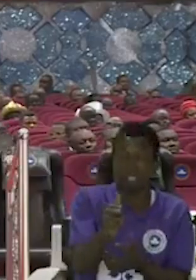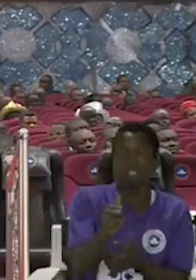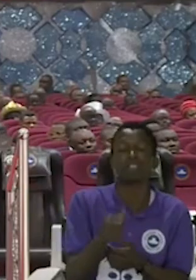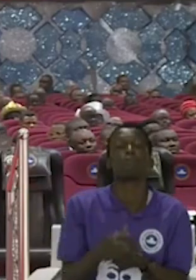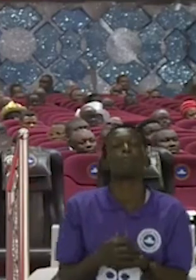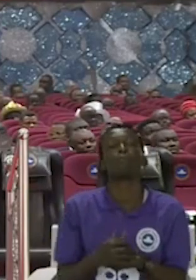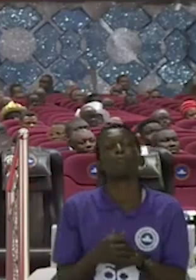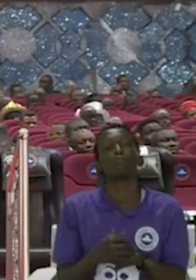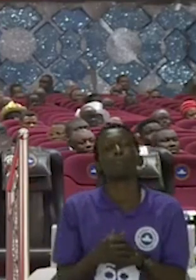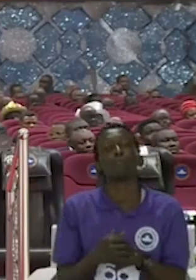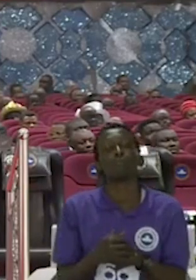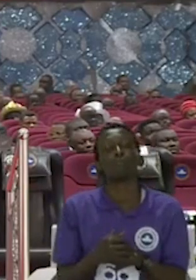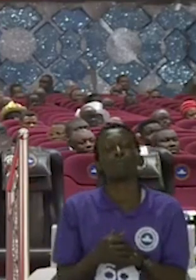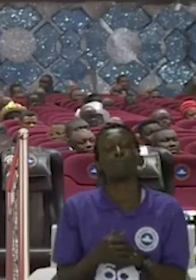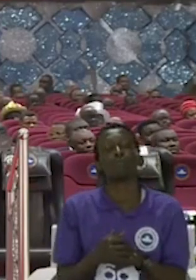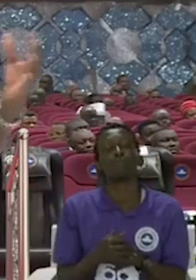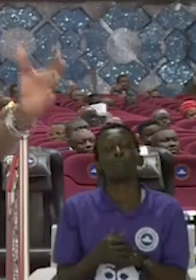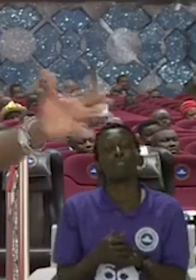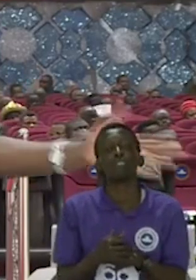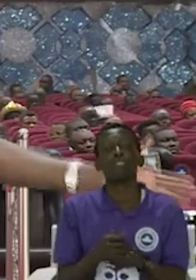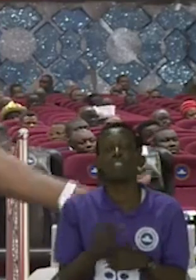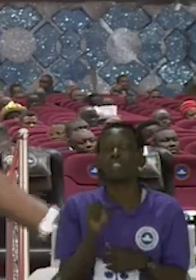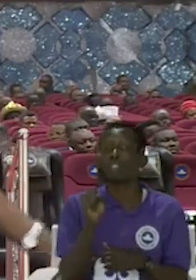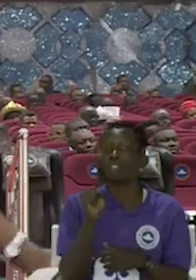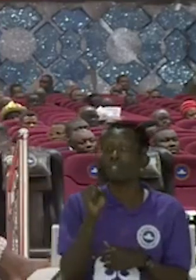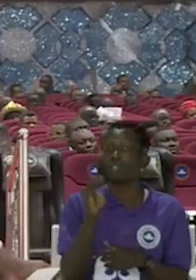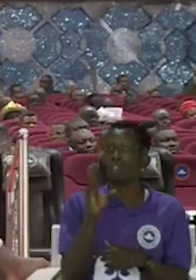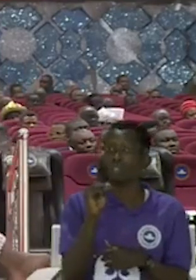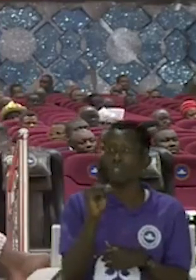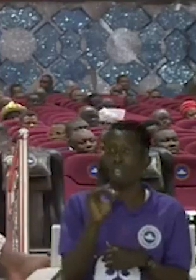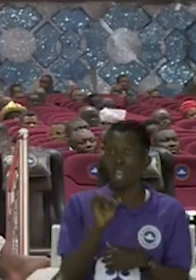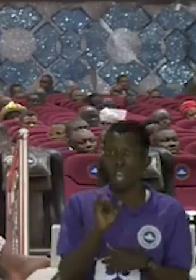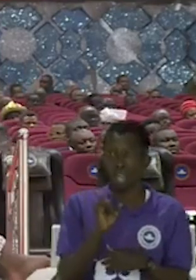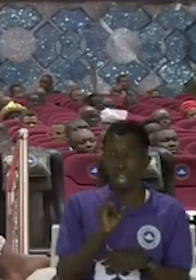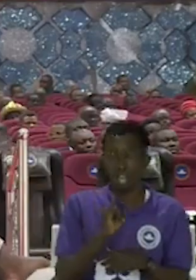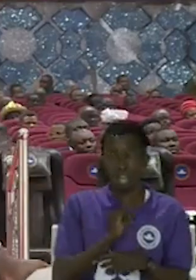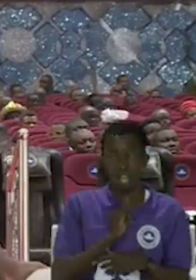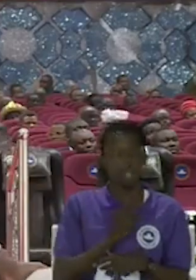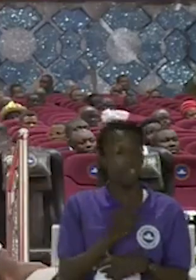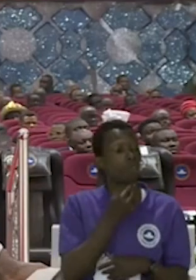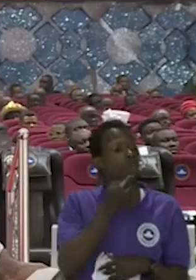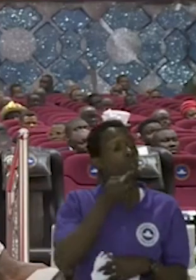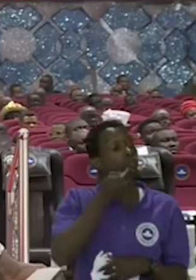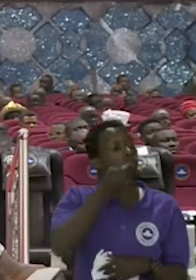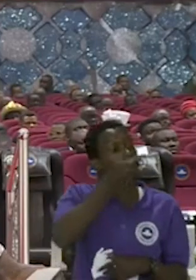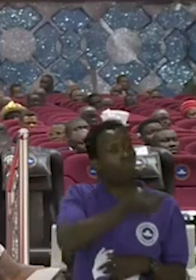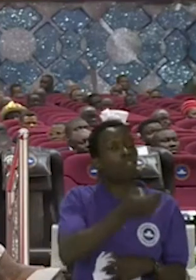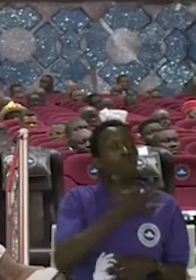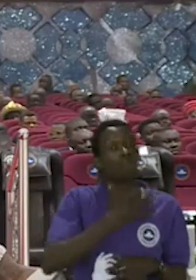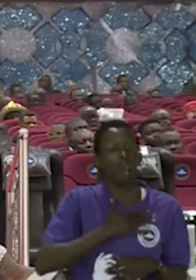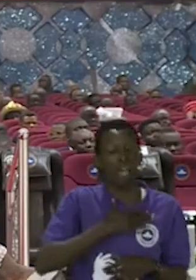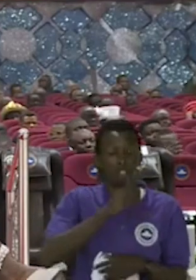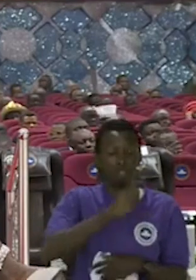So I told my children, on Thursday